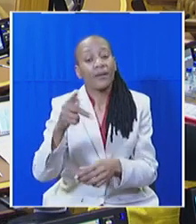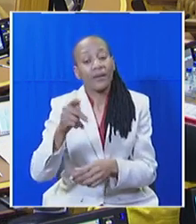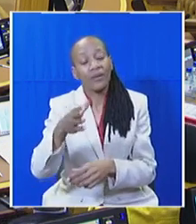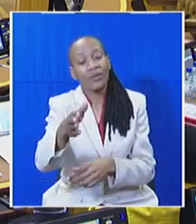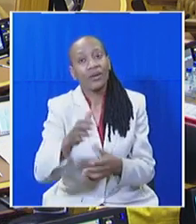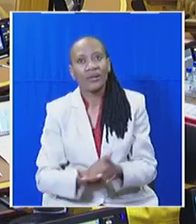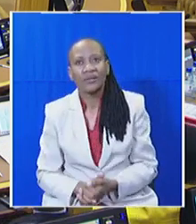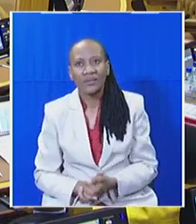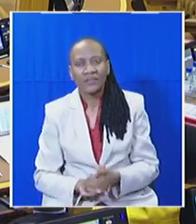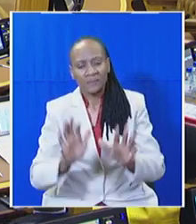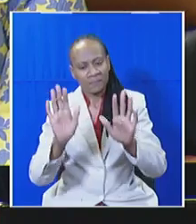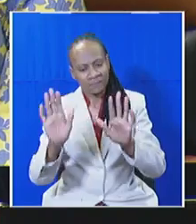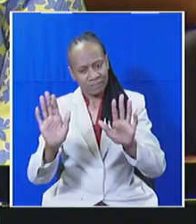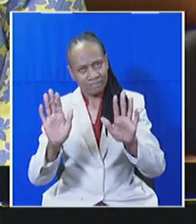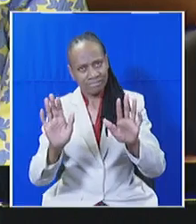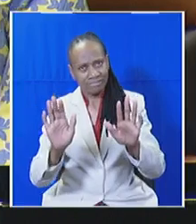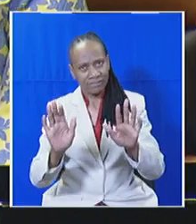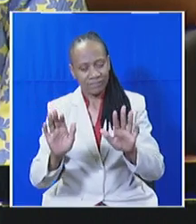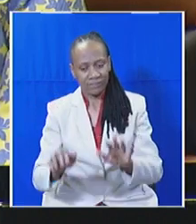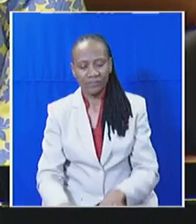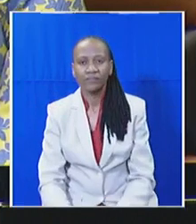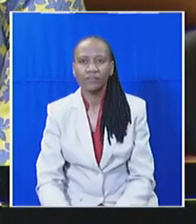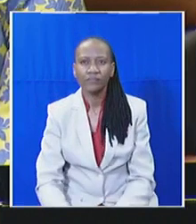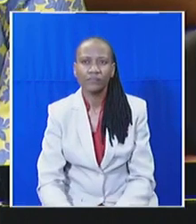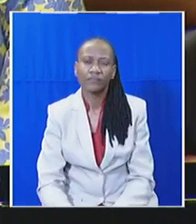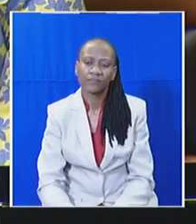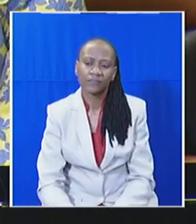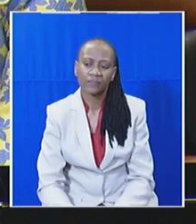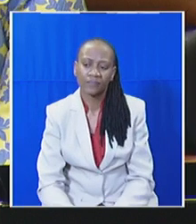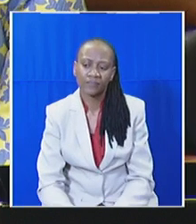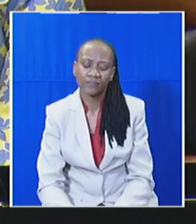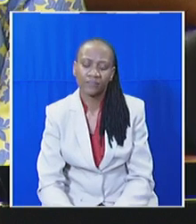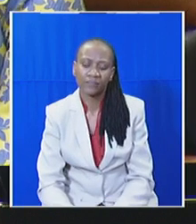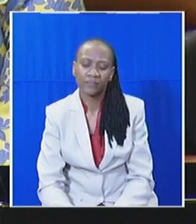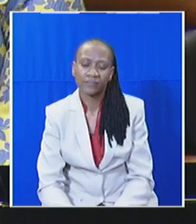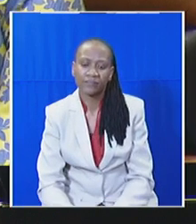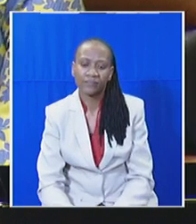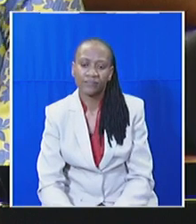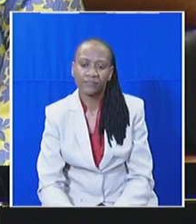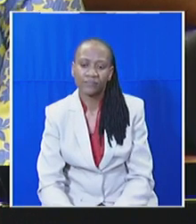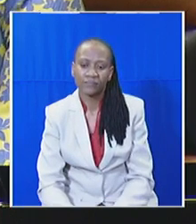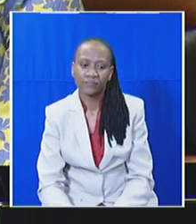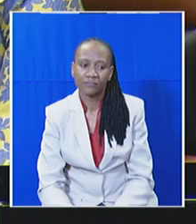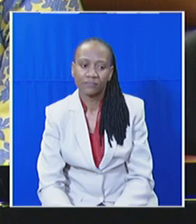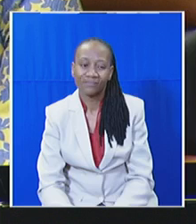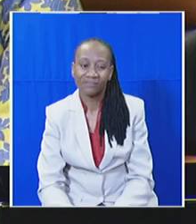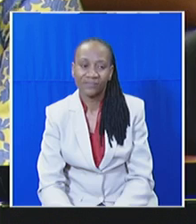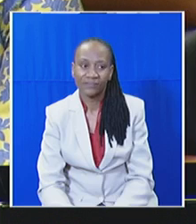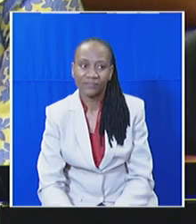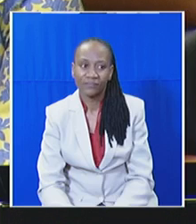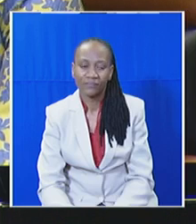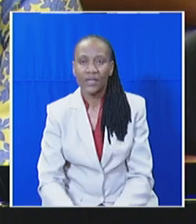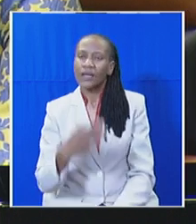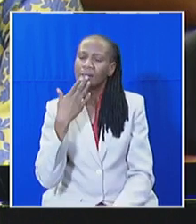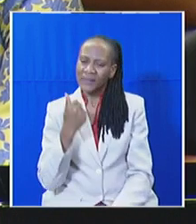akho umuntu ofuna ukuthi kushawe. Asihlale phansi nje siqhube nomsebenzi.